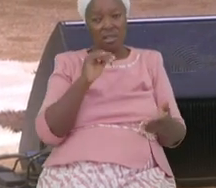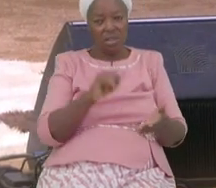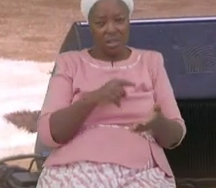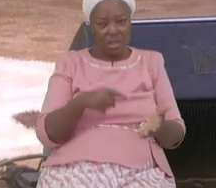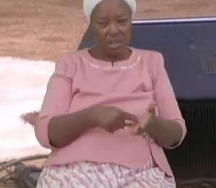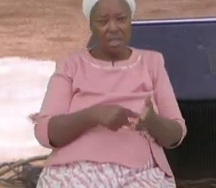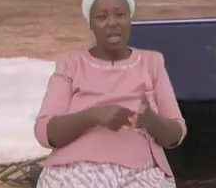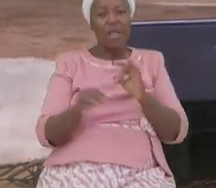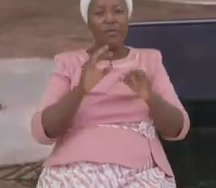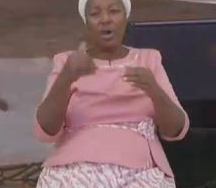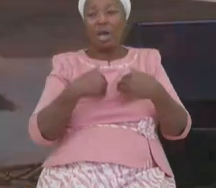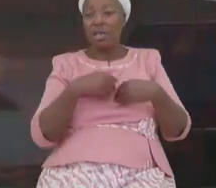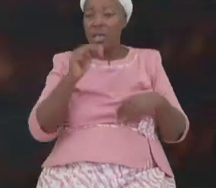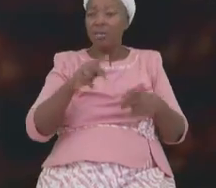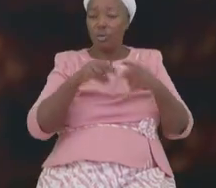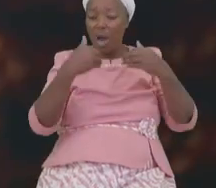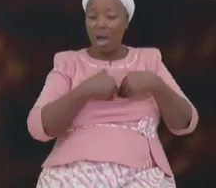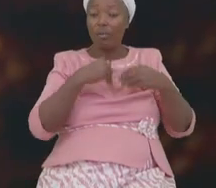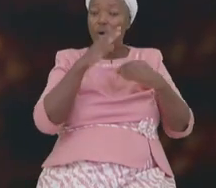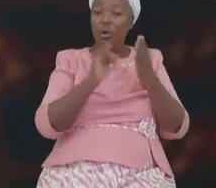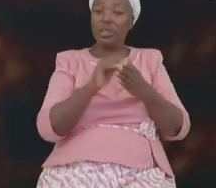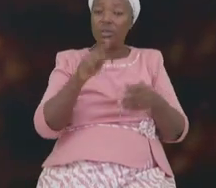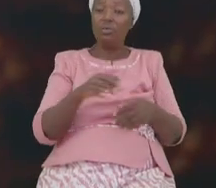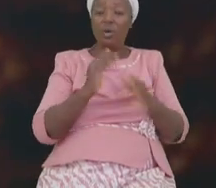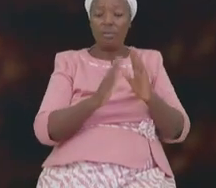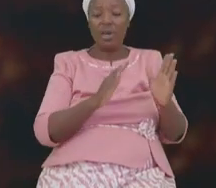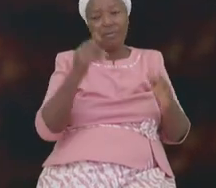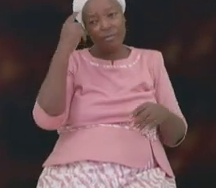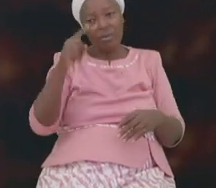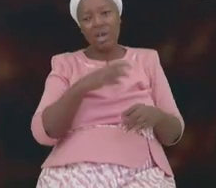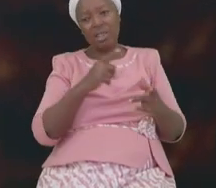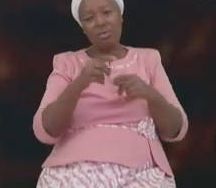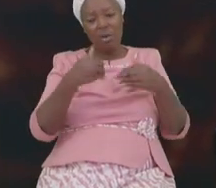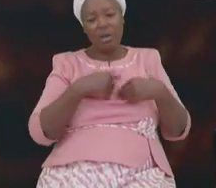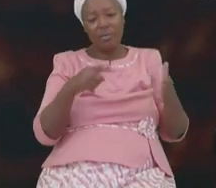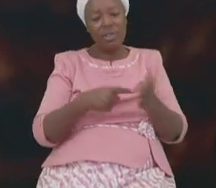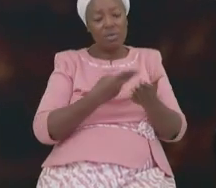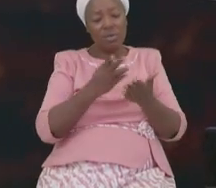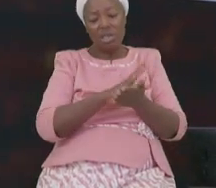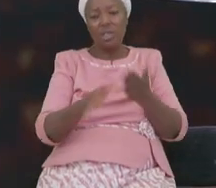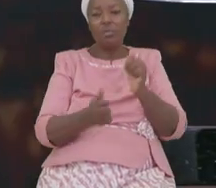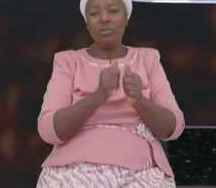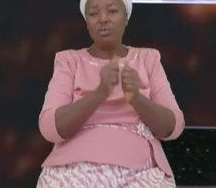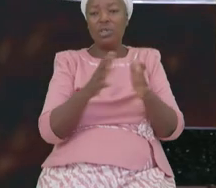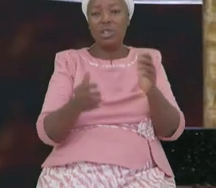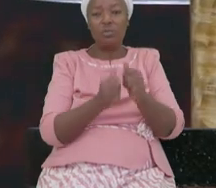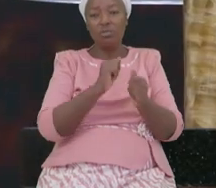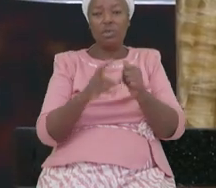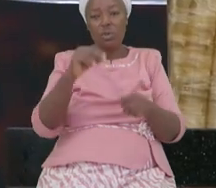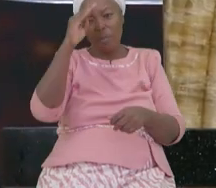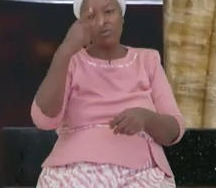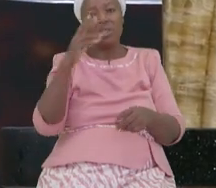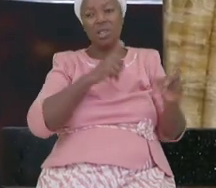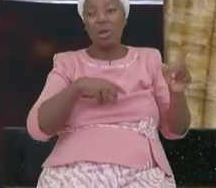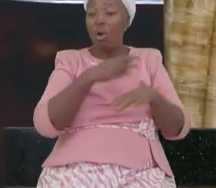your possession, and you are going to have this holiness without which no man shall see the Lord, all these sins